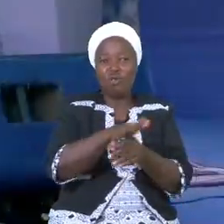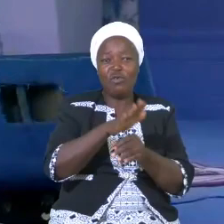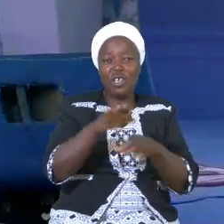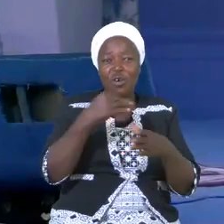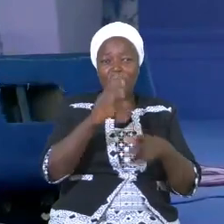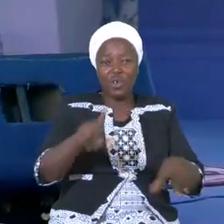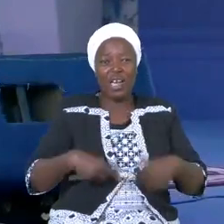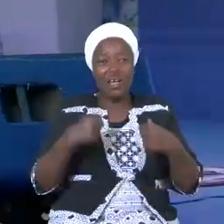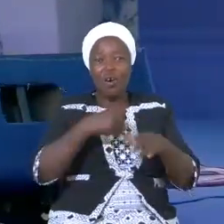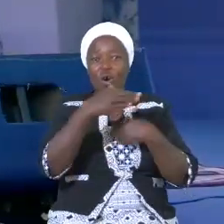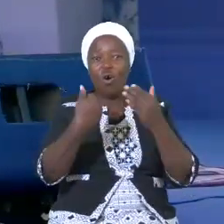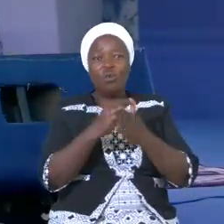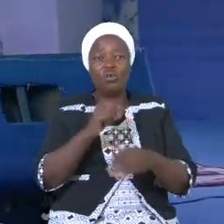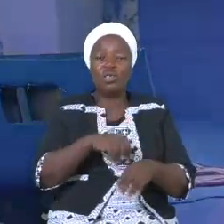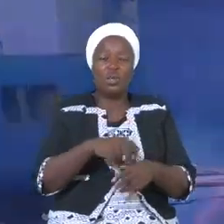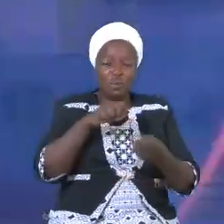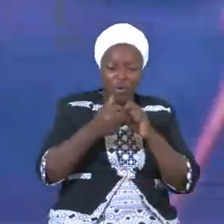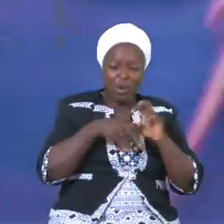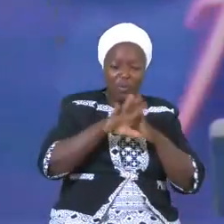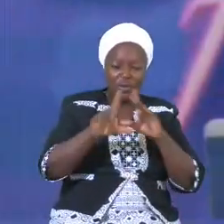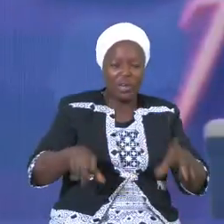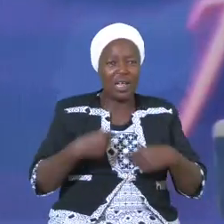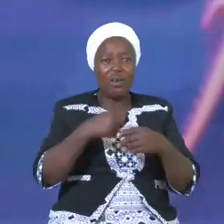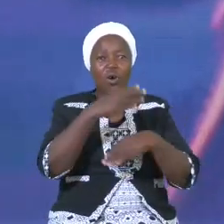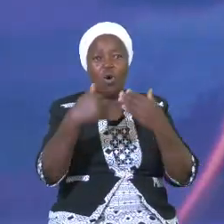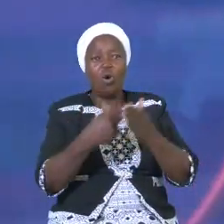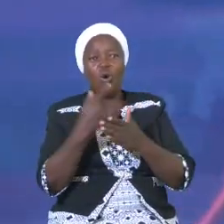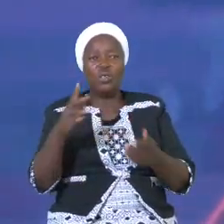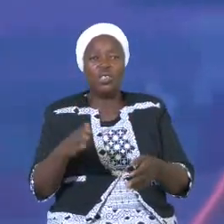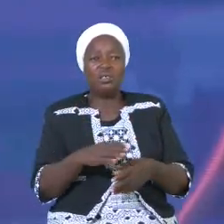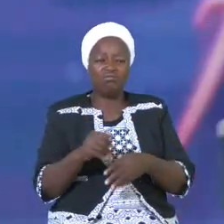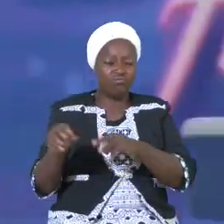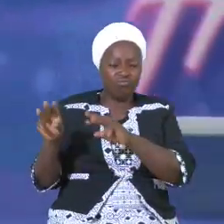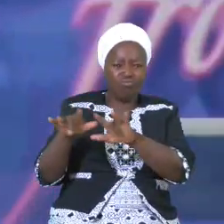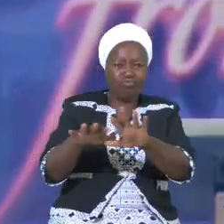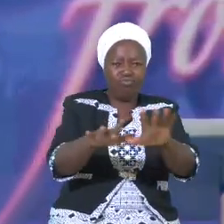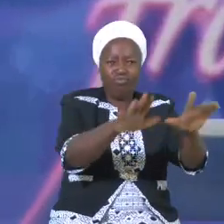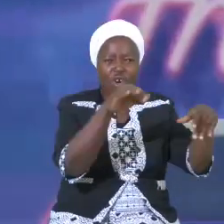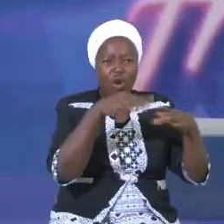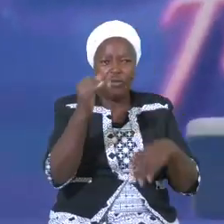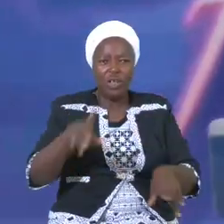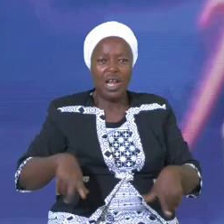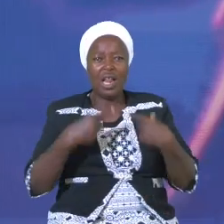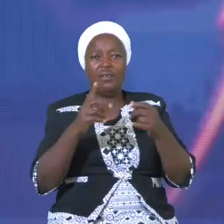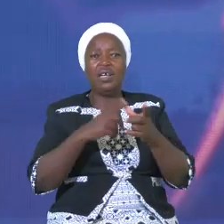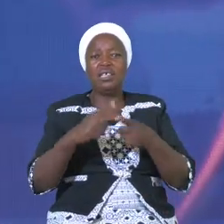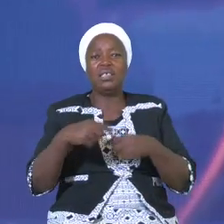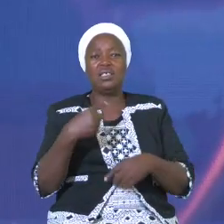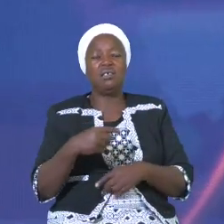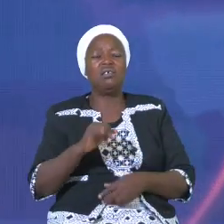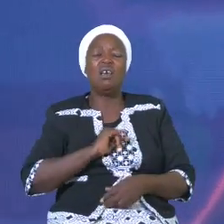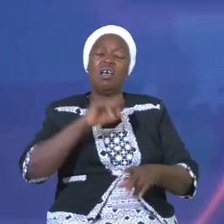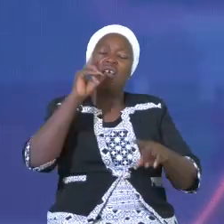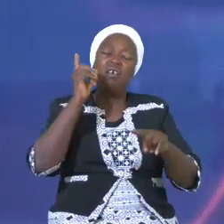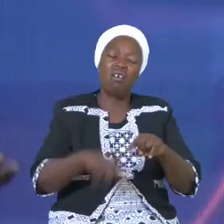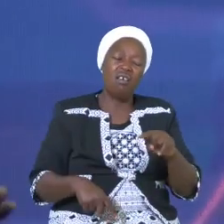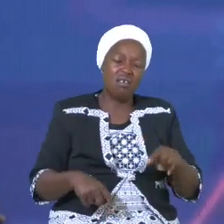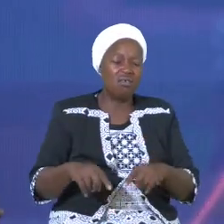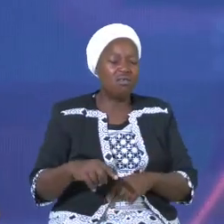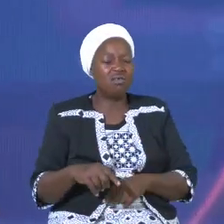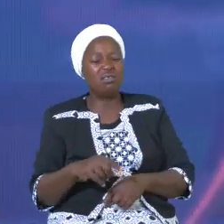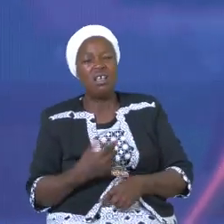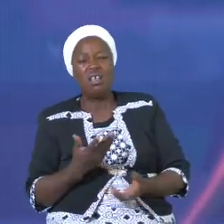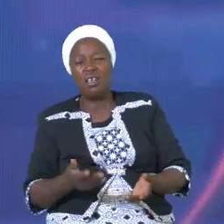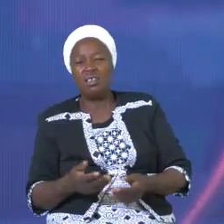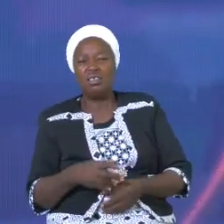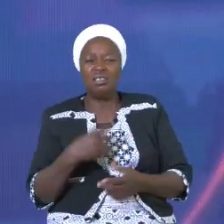incompetence of your life all the drooping in in your life i said i cannot i must not who am i